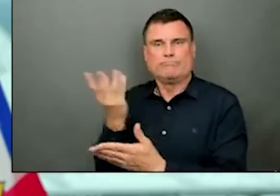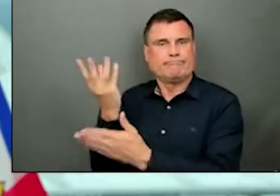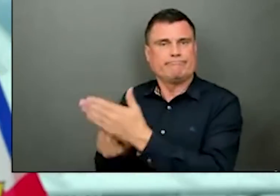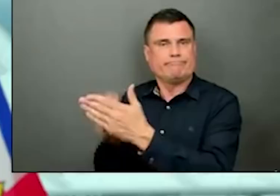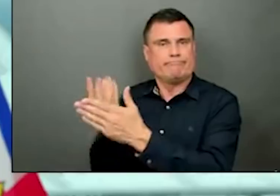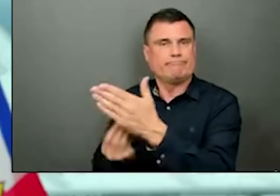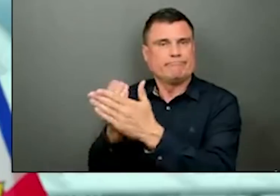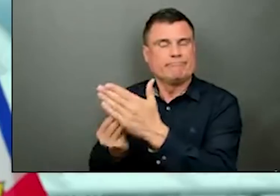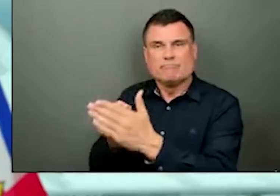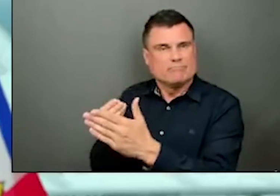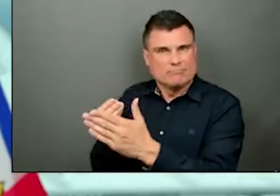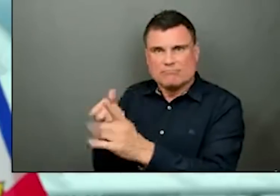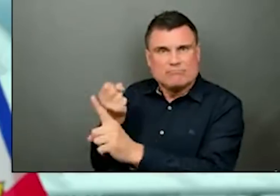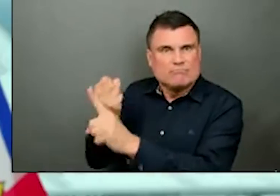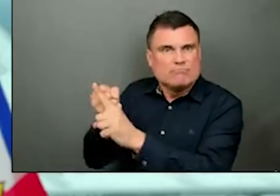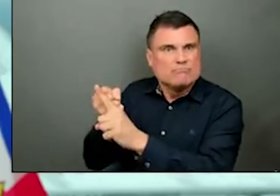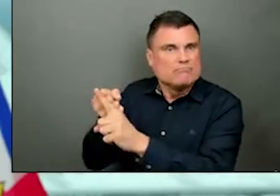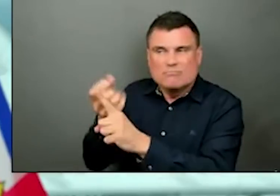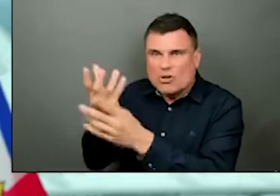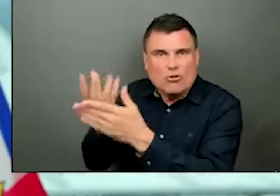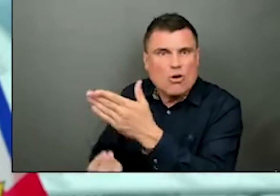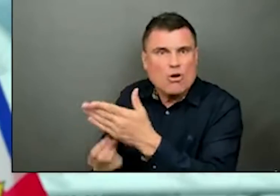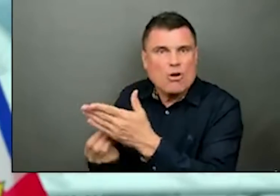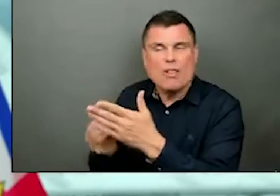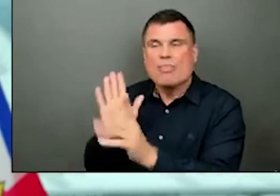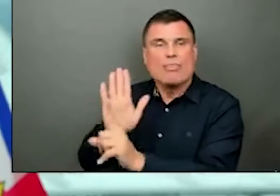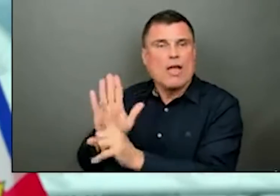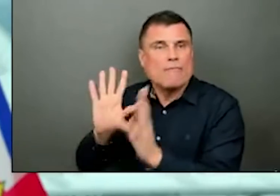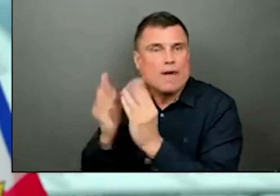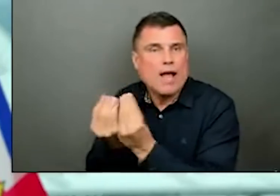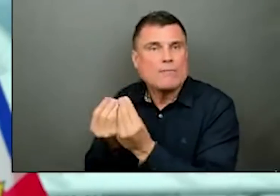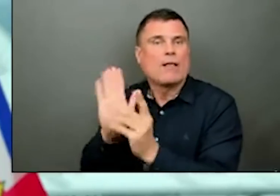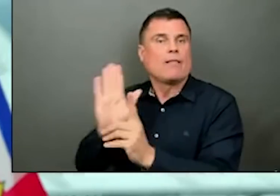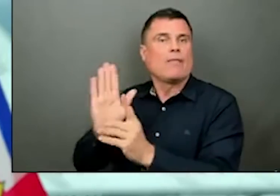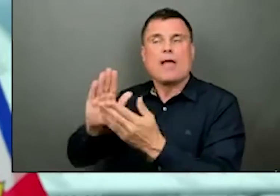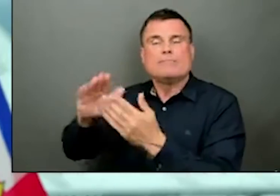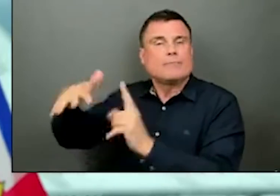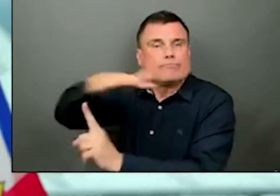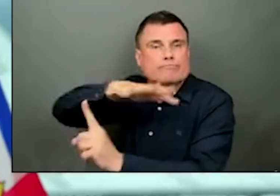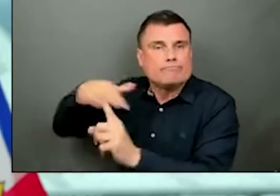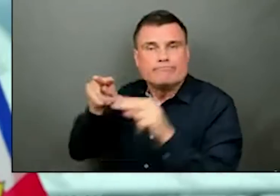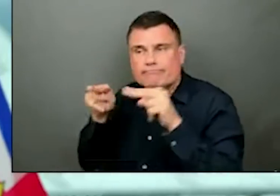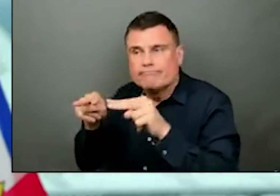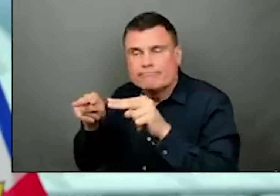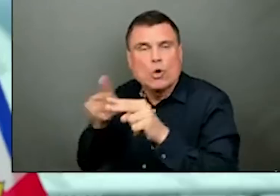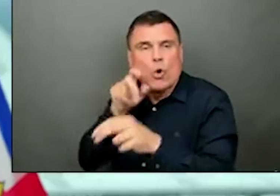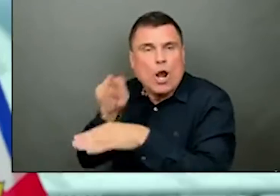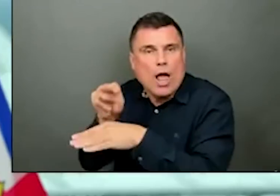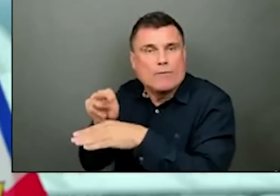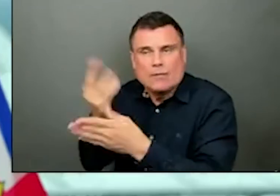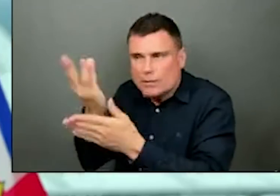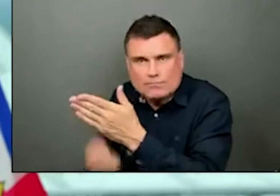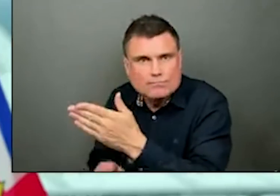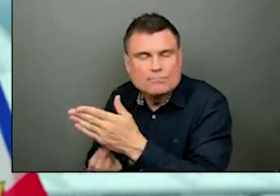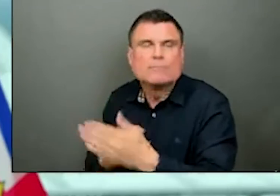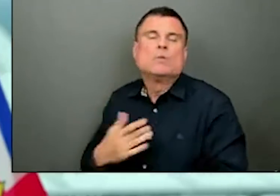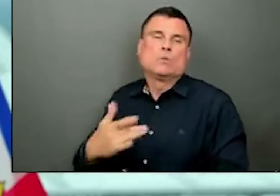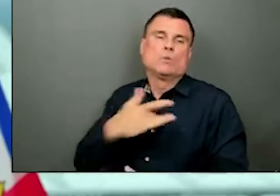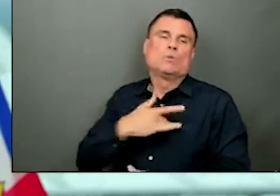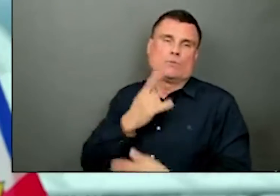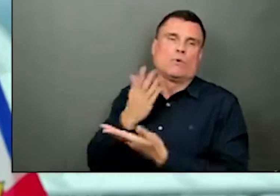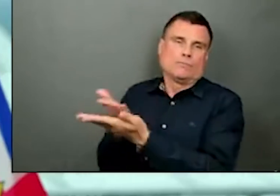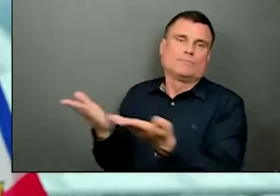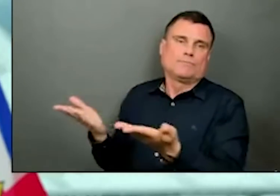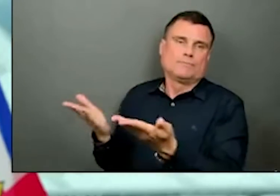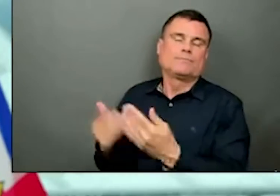difficult times. Just to put that in a little bit of perspective, the majority of the people,